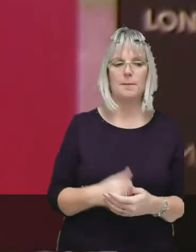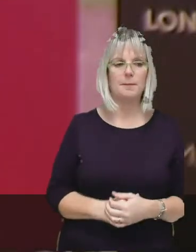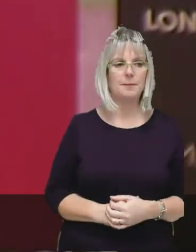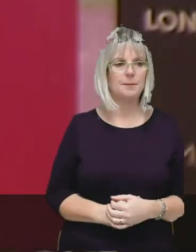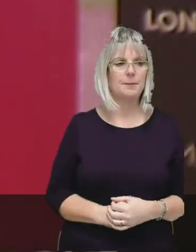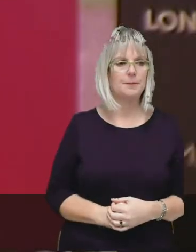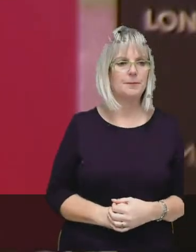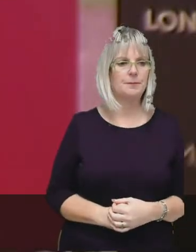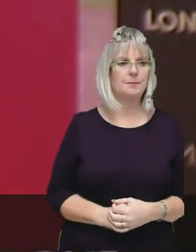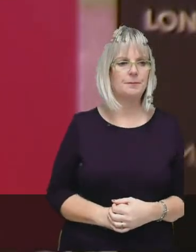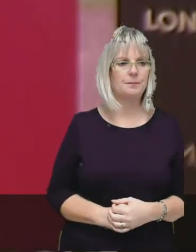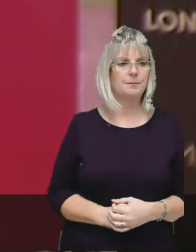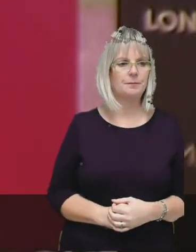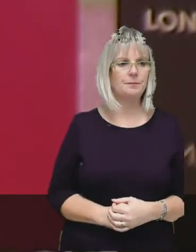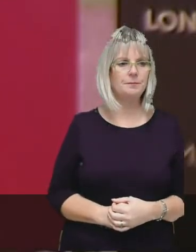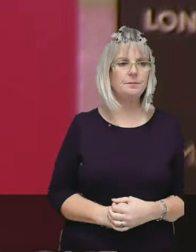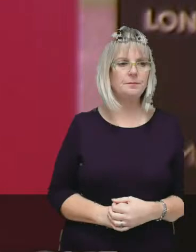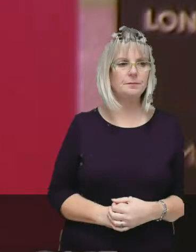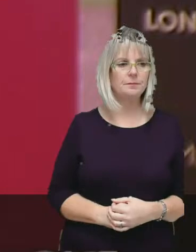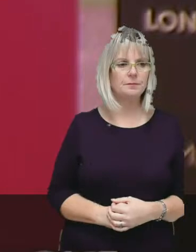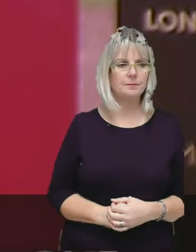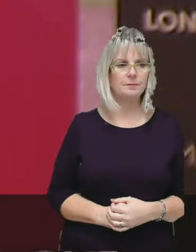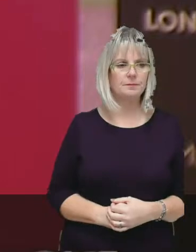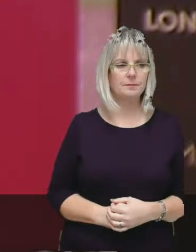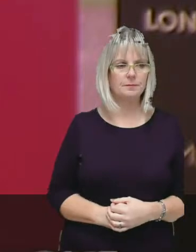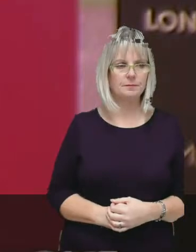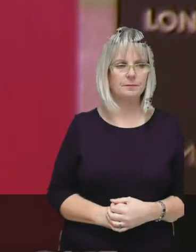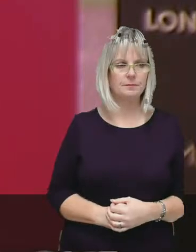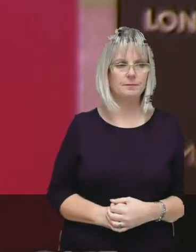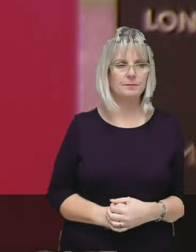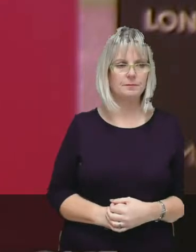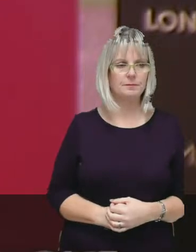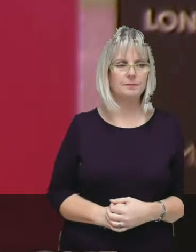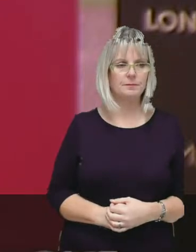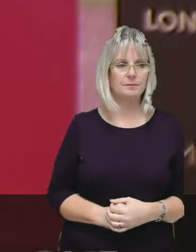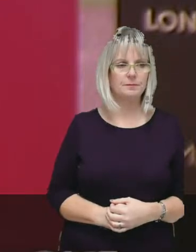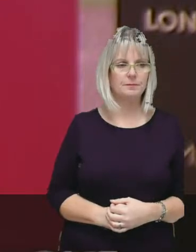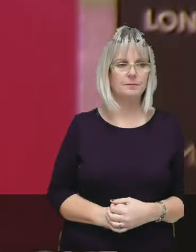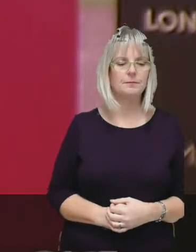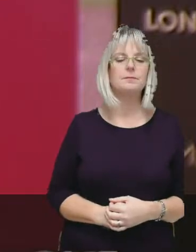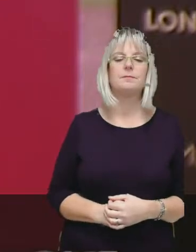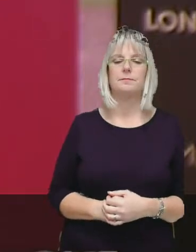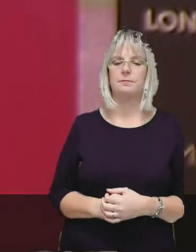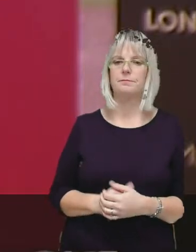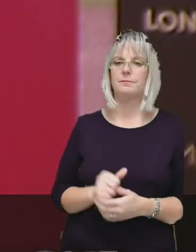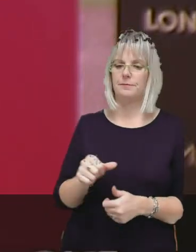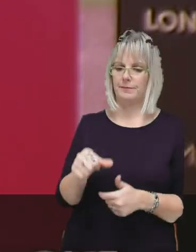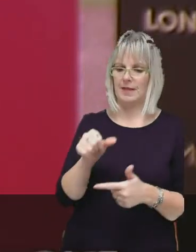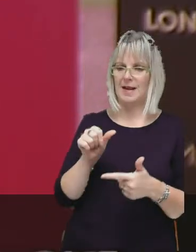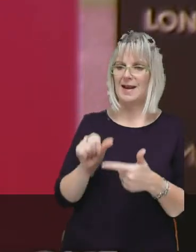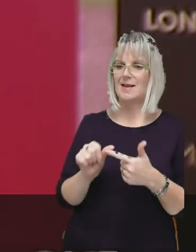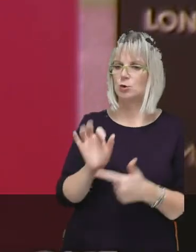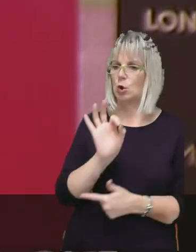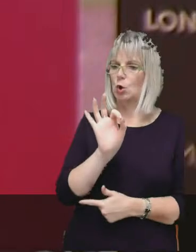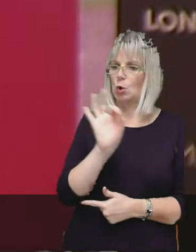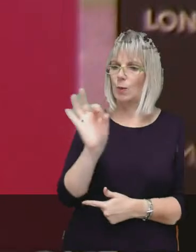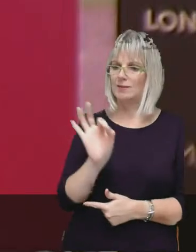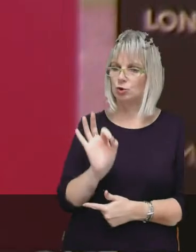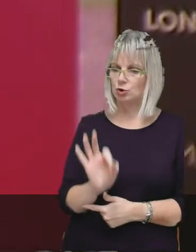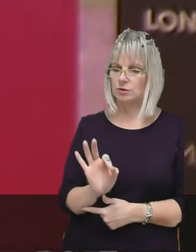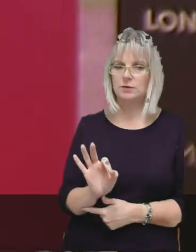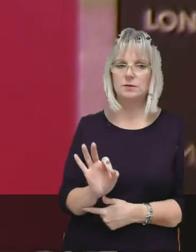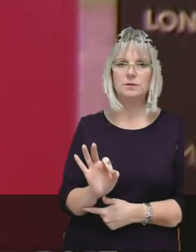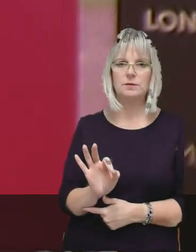next question, and that is from Nikhil Venukuru from Borough of